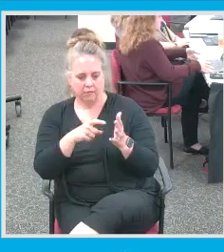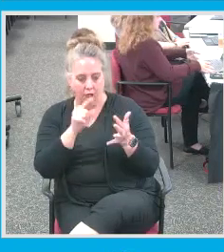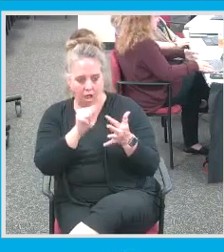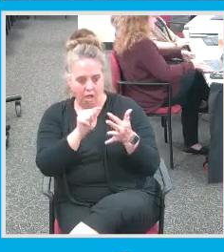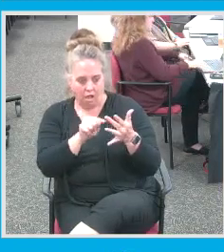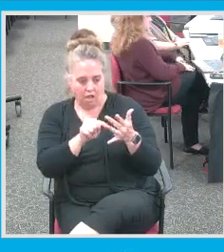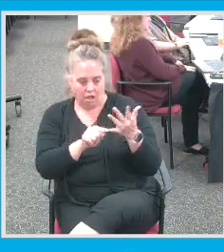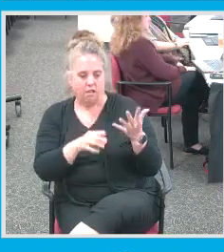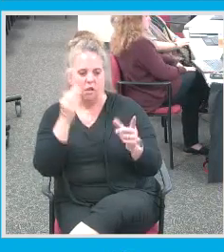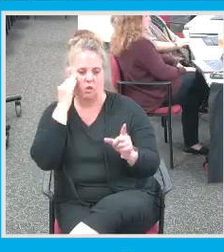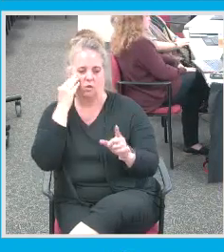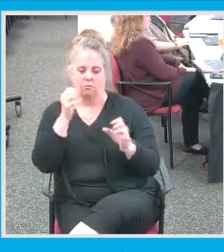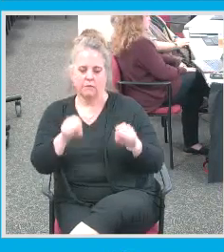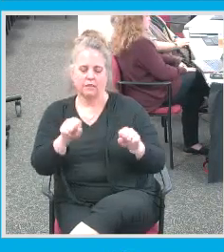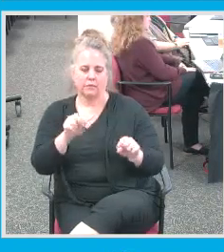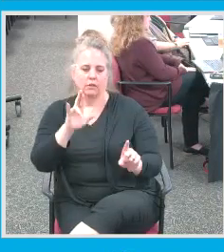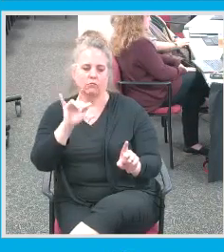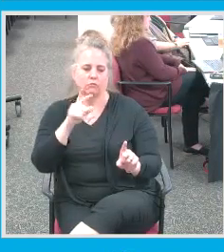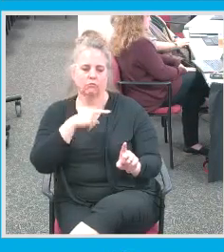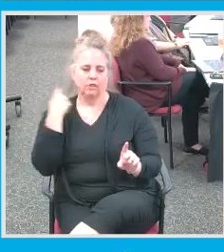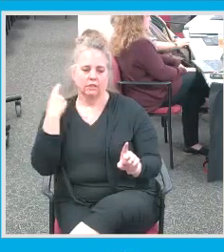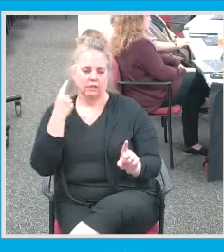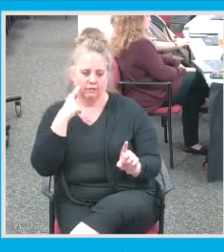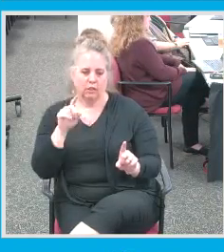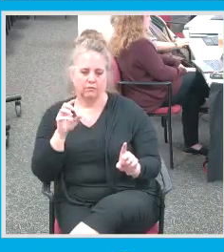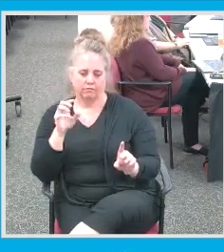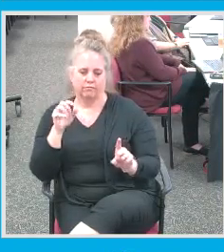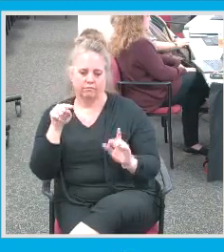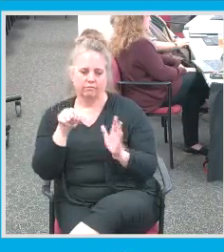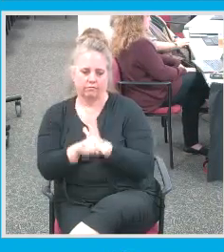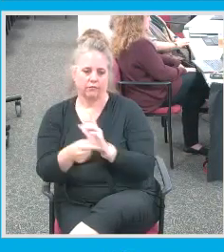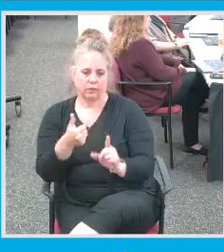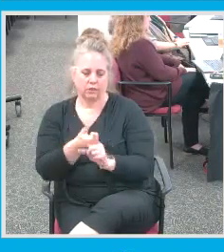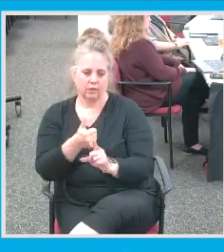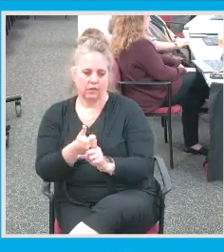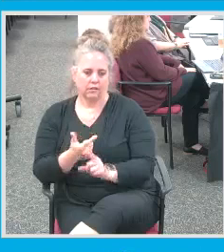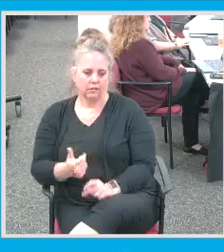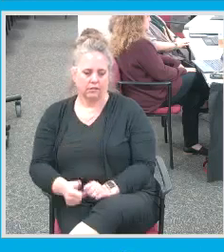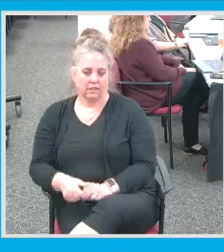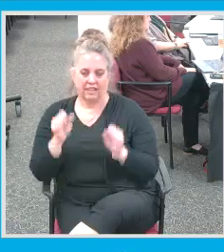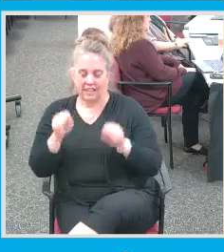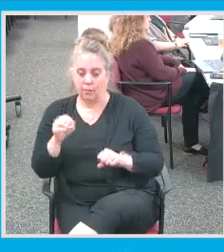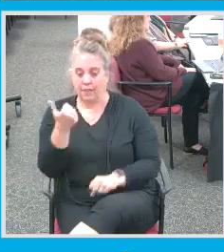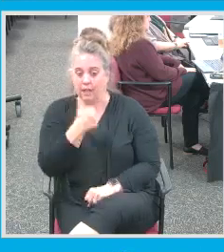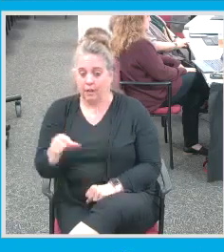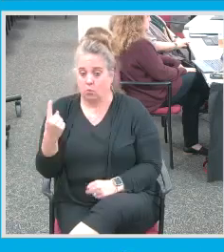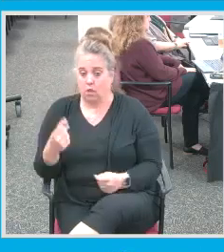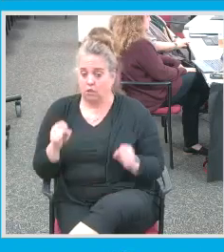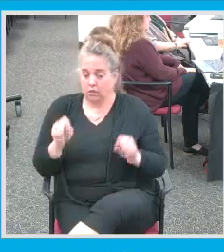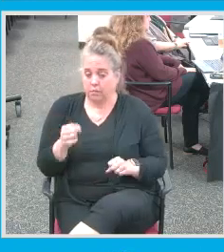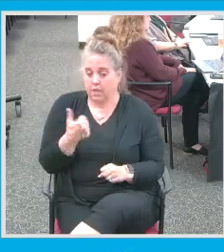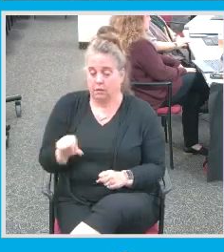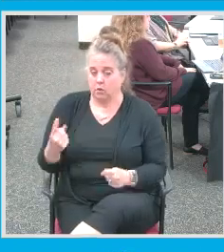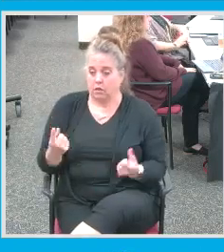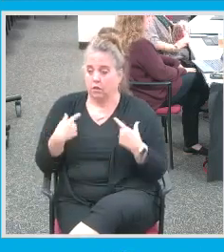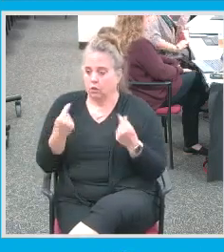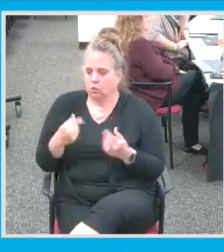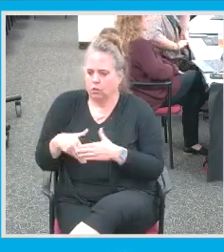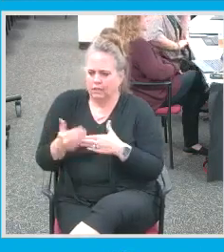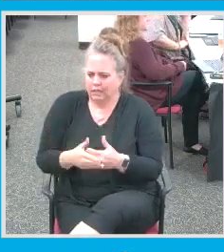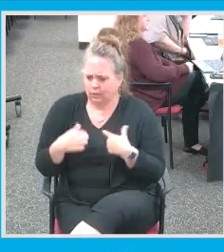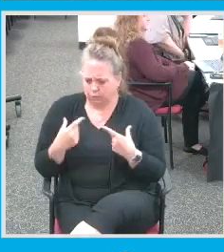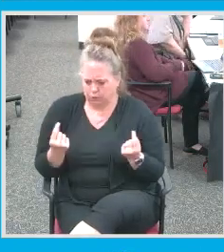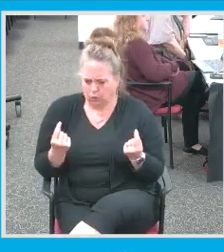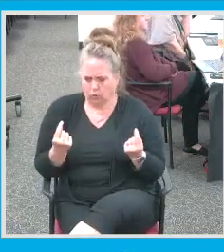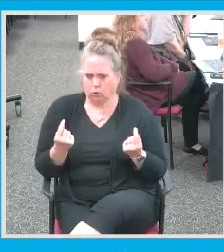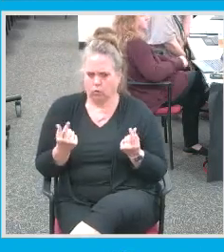anyone. But there's this thing, it doesn't matter if I know how to identify it if I don't know what to do next. And so we want as many people